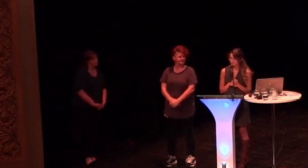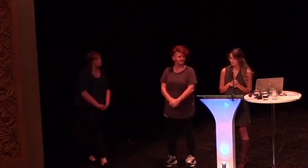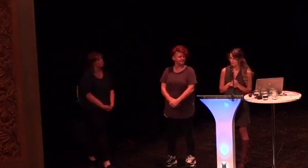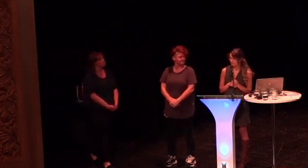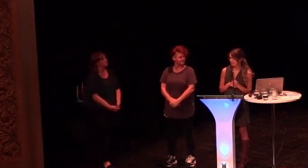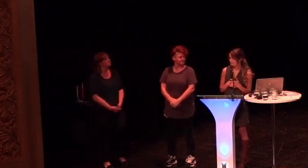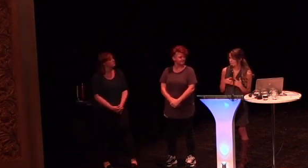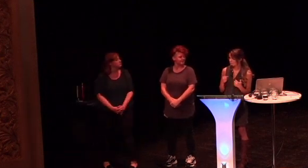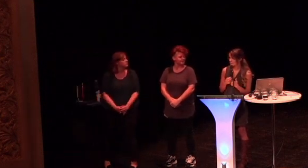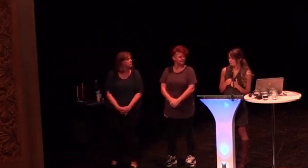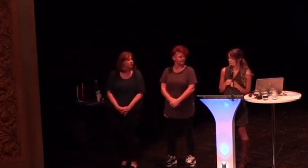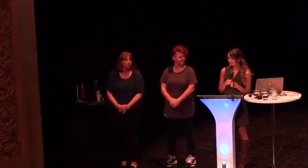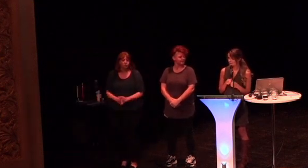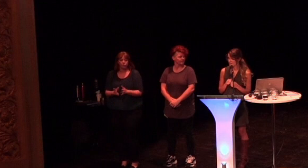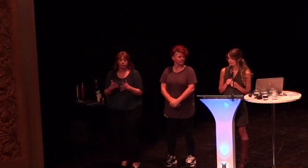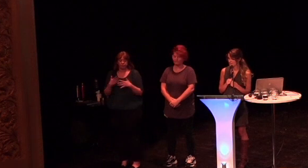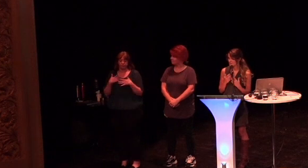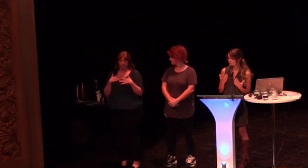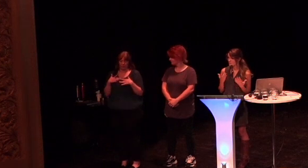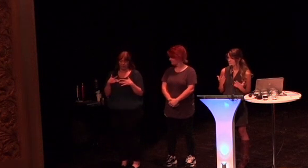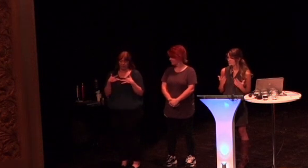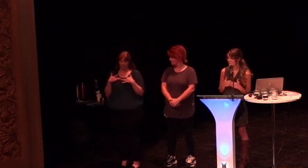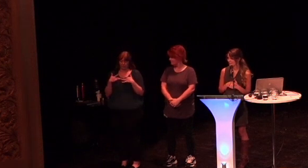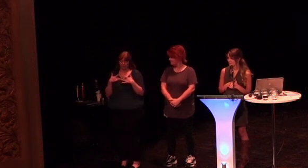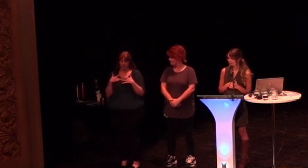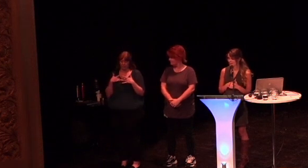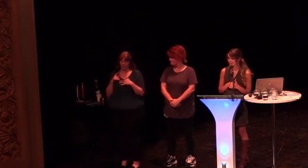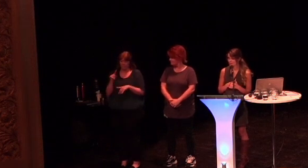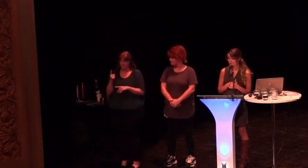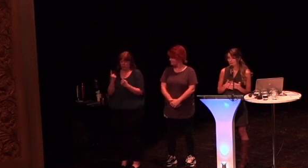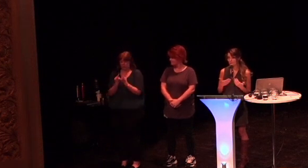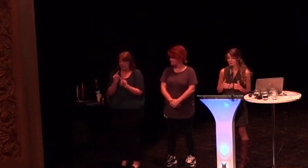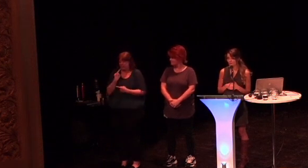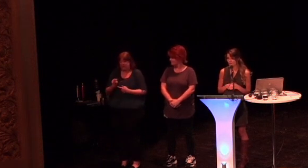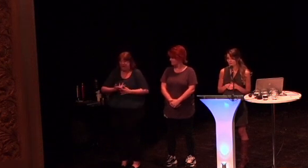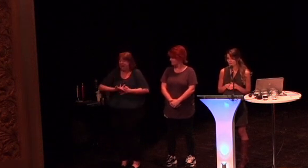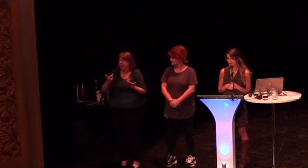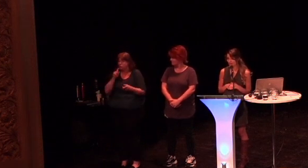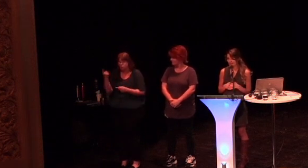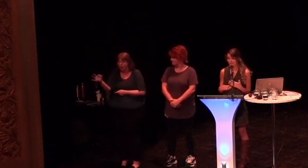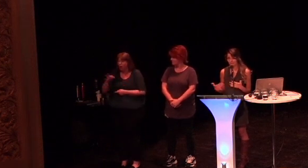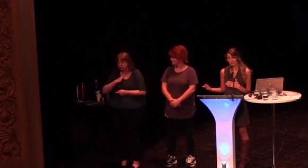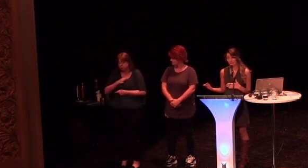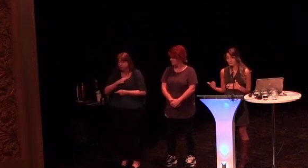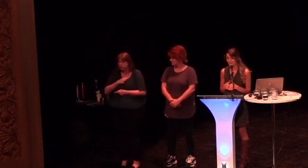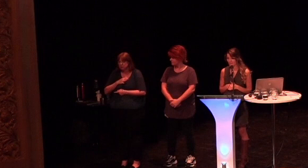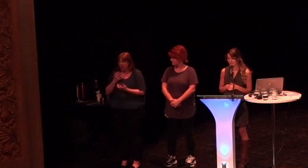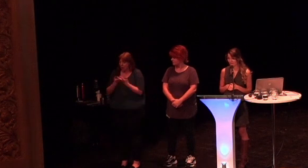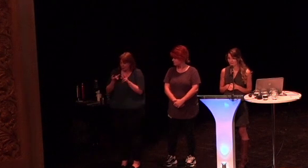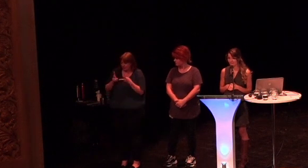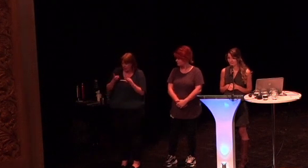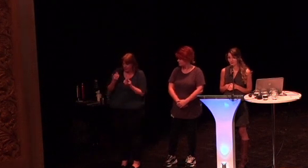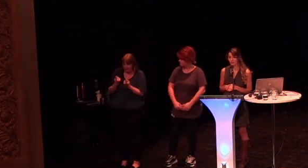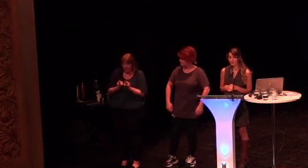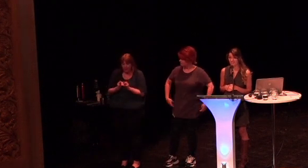respect. I mean, one thing I would say is, it's probably the first thing I ever say to anybody who approaches me and asks me, will I interpret